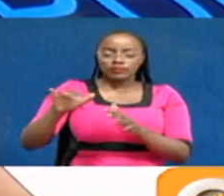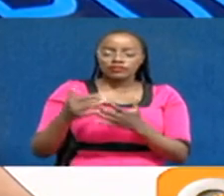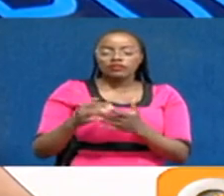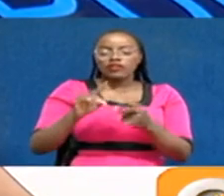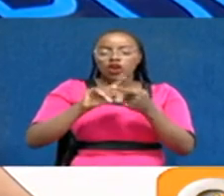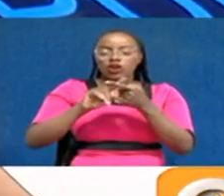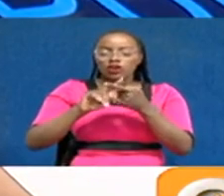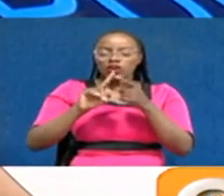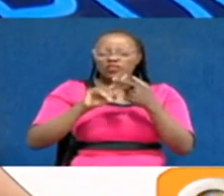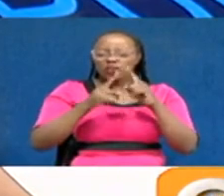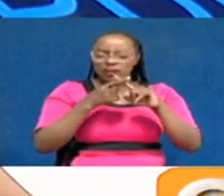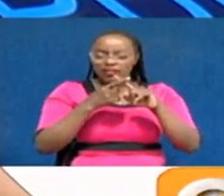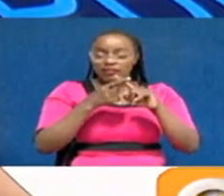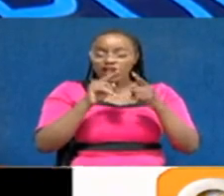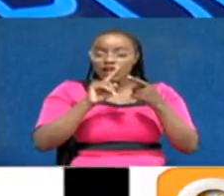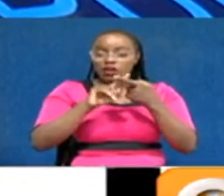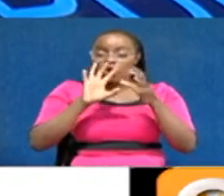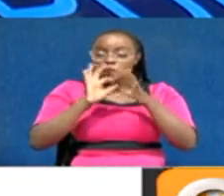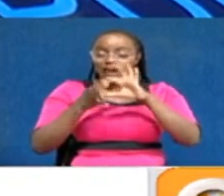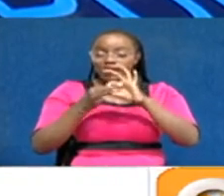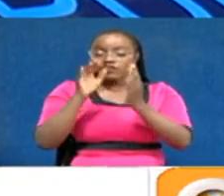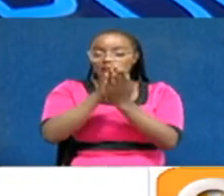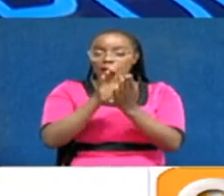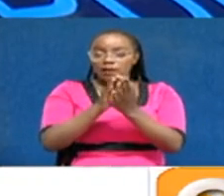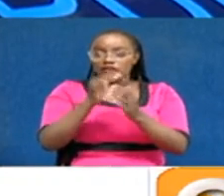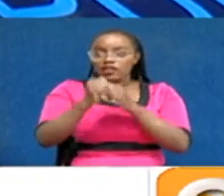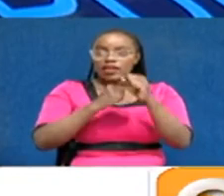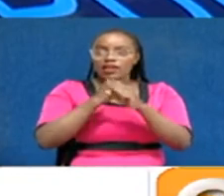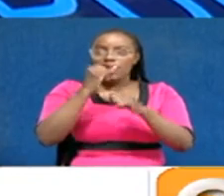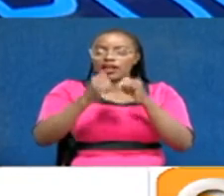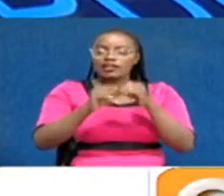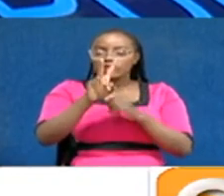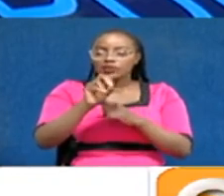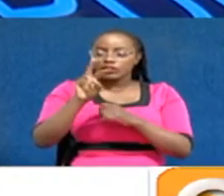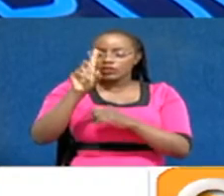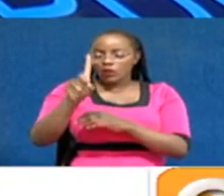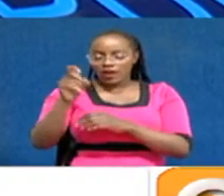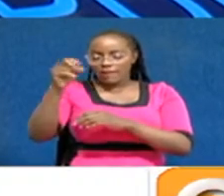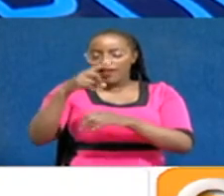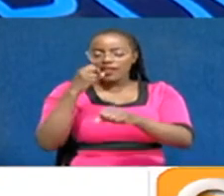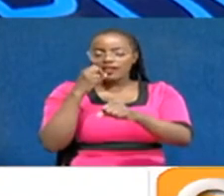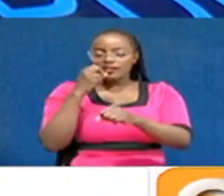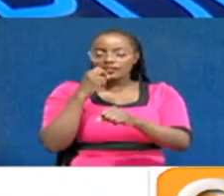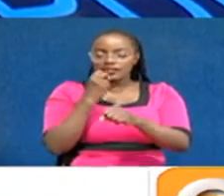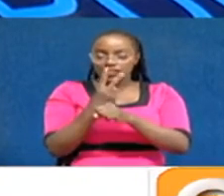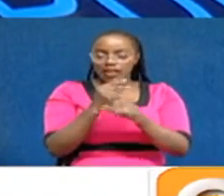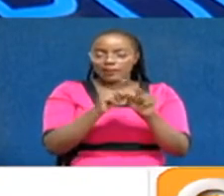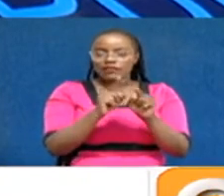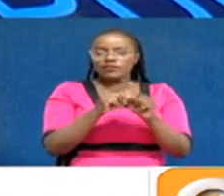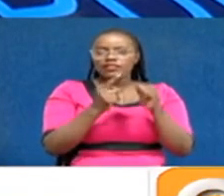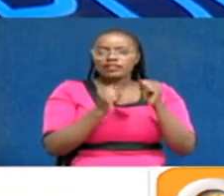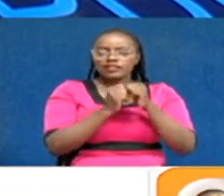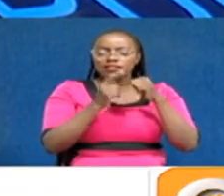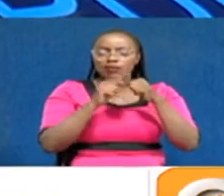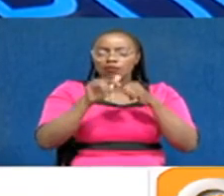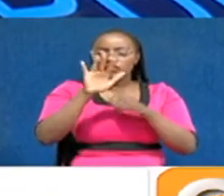Cooperative Bank's net profits for the year ended December 2021 jumped 52% to 16.5